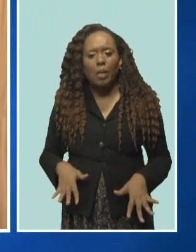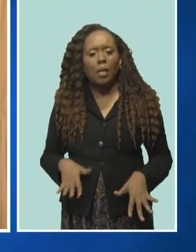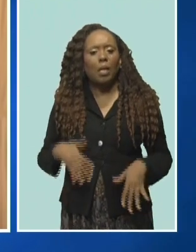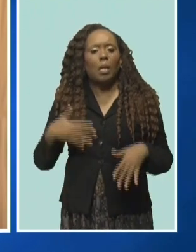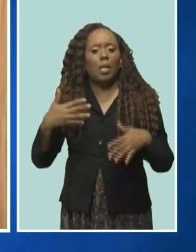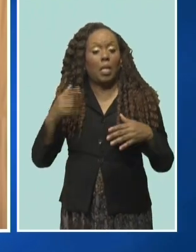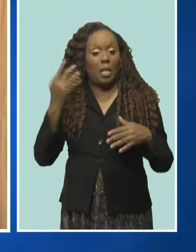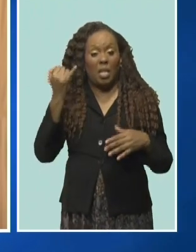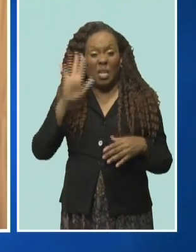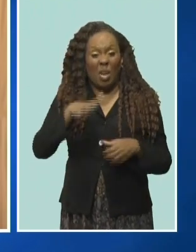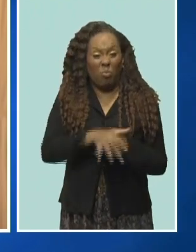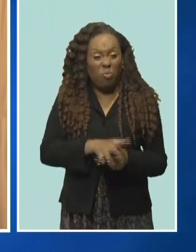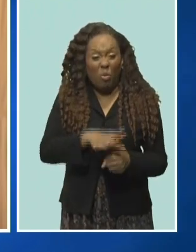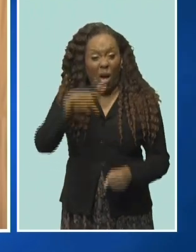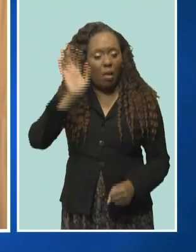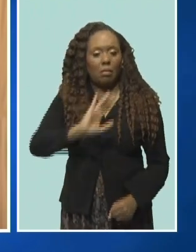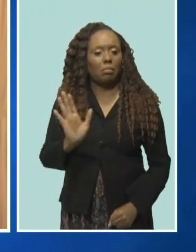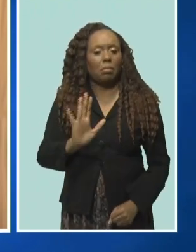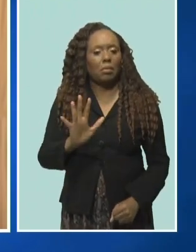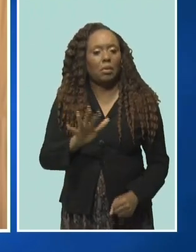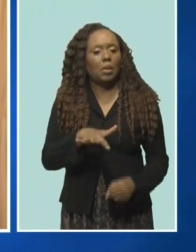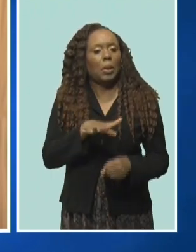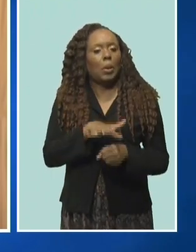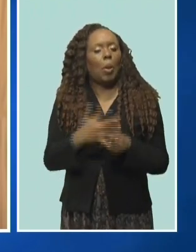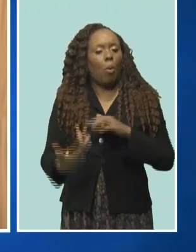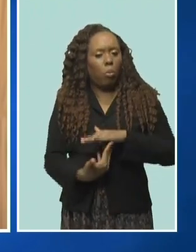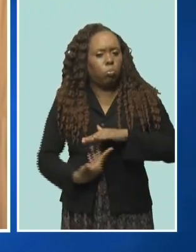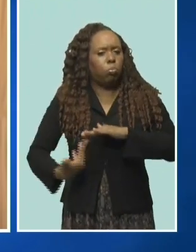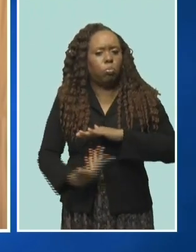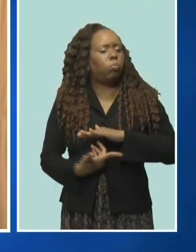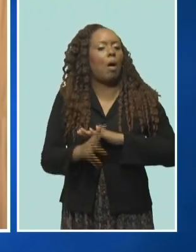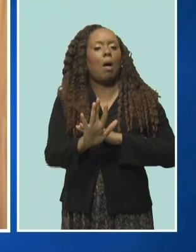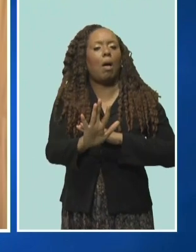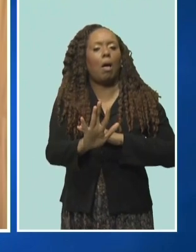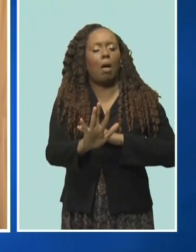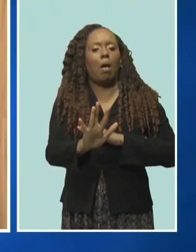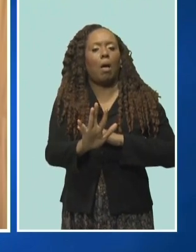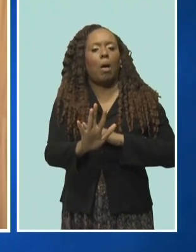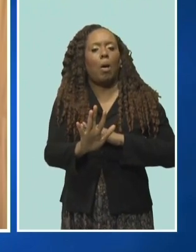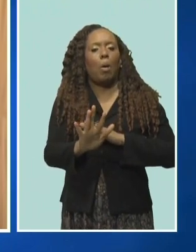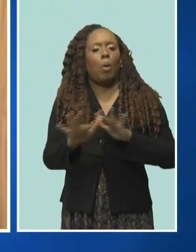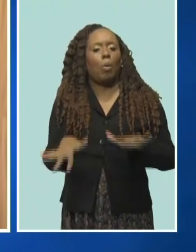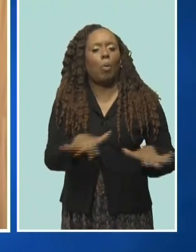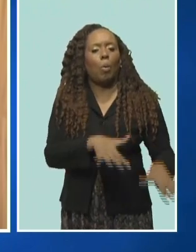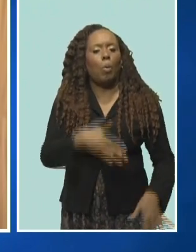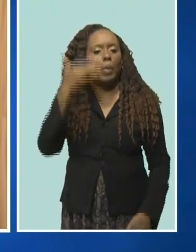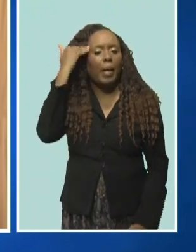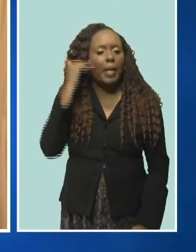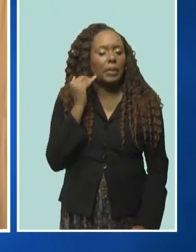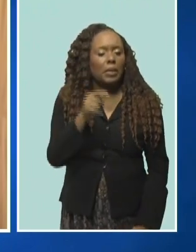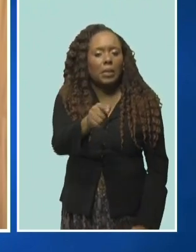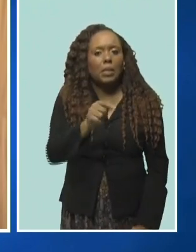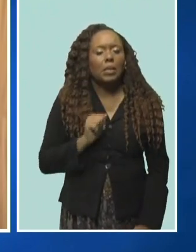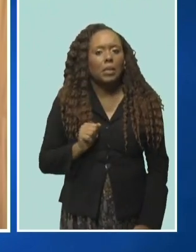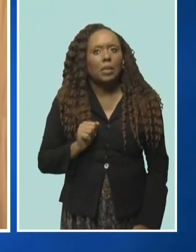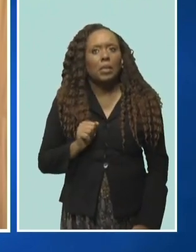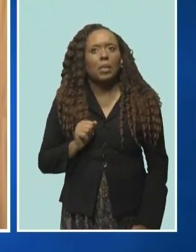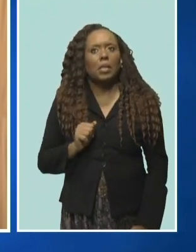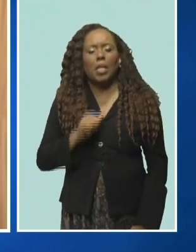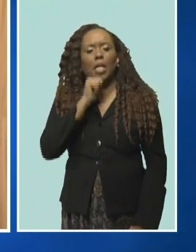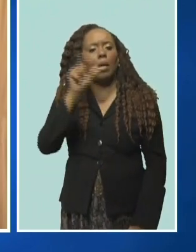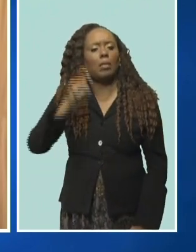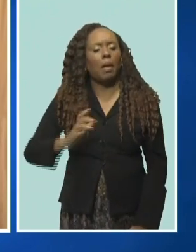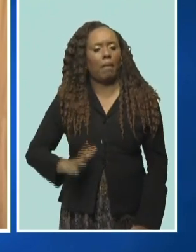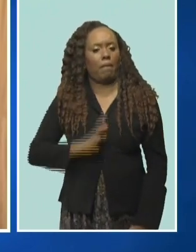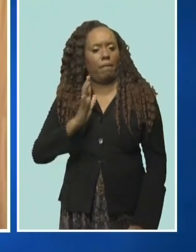down. Let me deal with this tomorrow, take it down. We do not need only formal systems to be able to resolve conflict. I don't